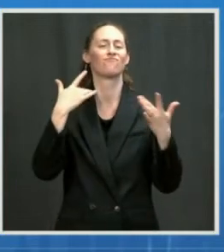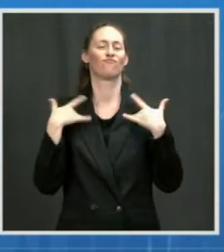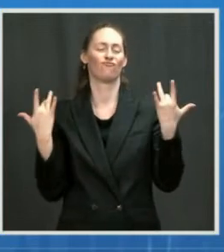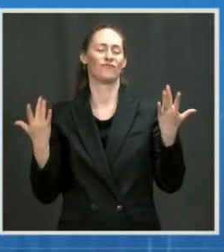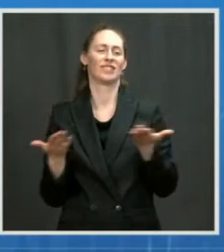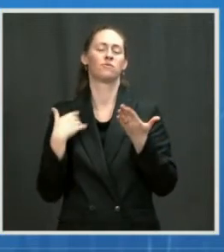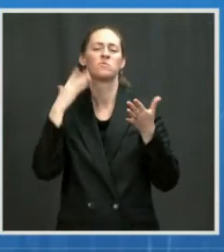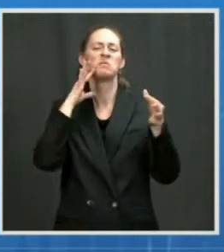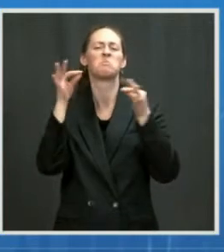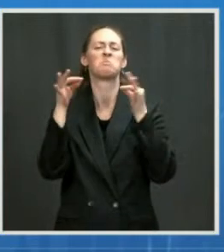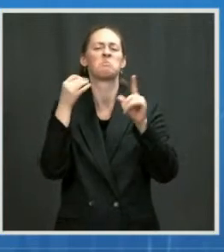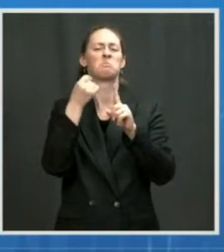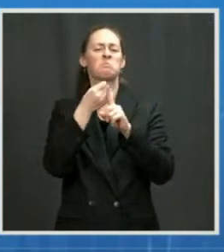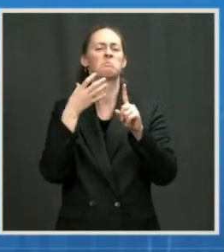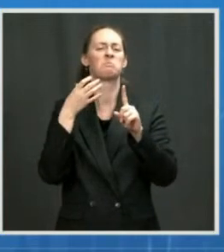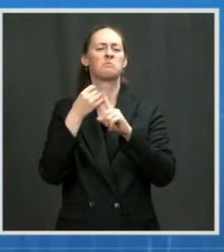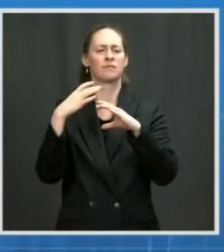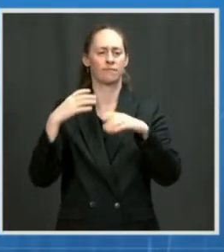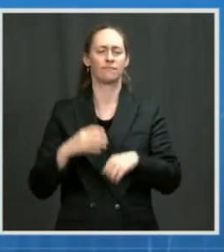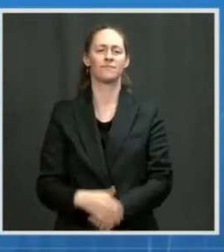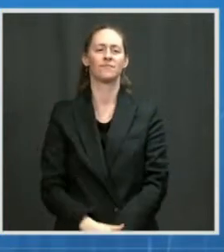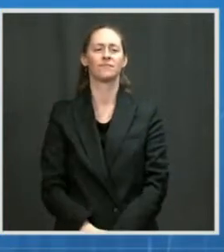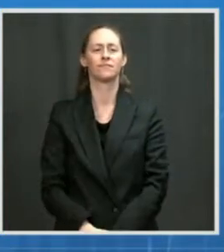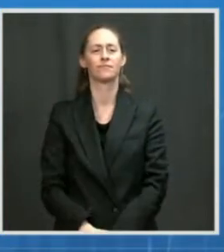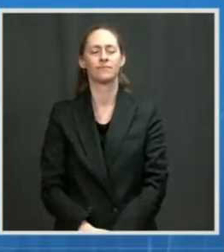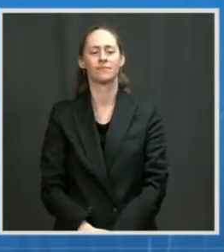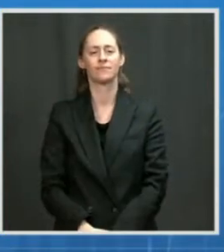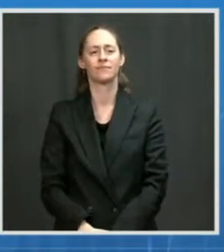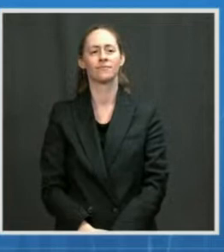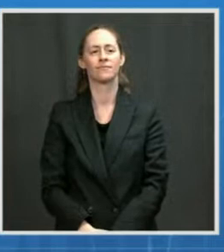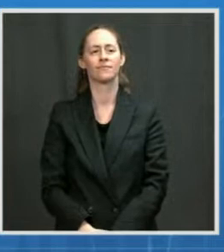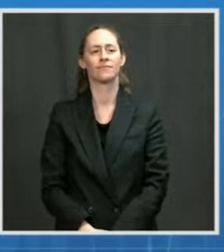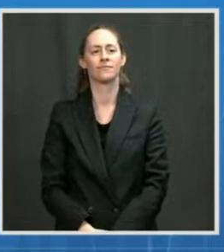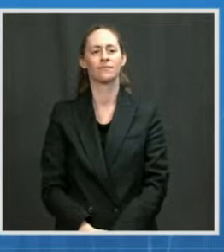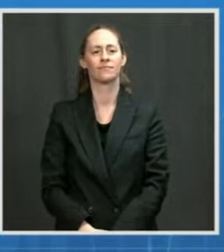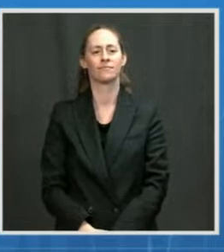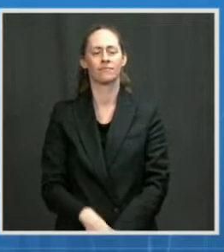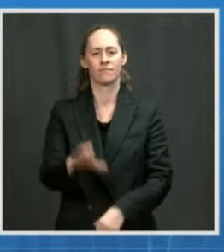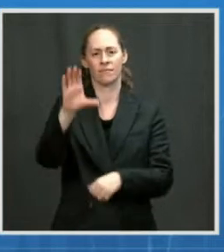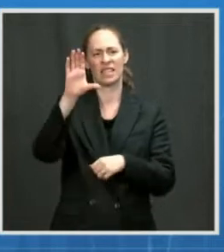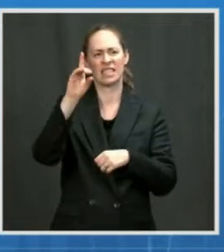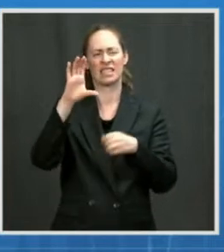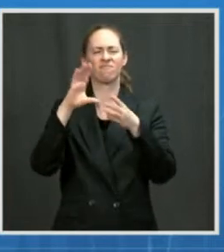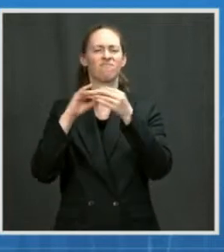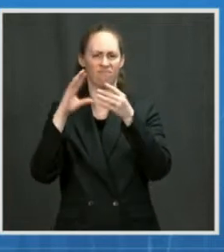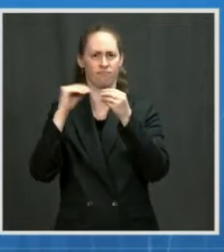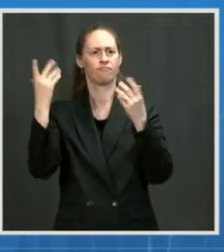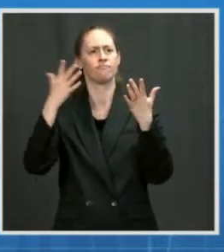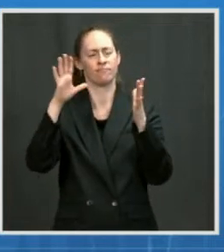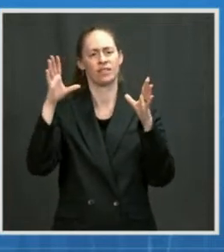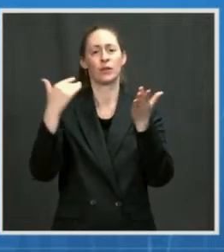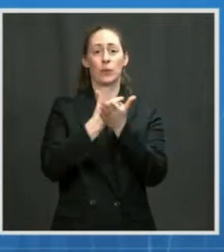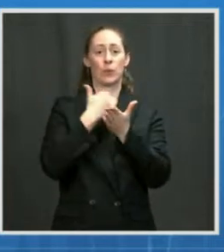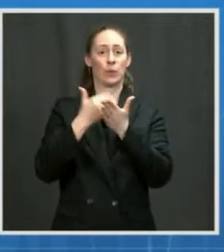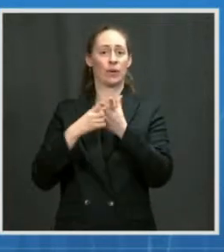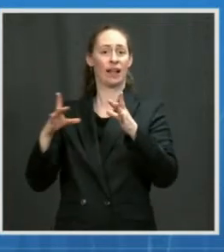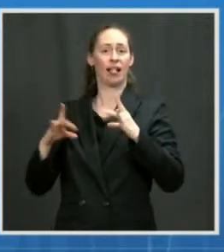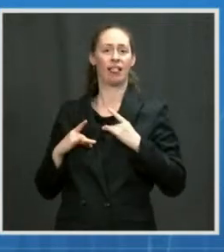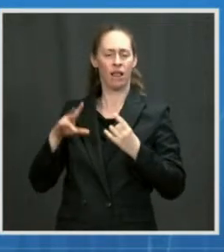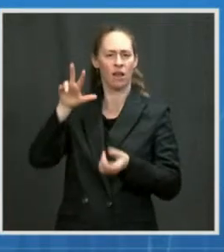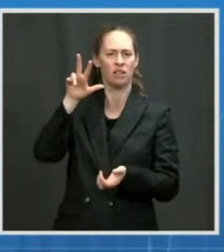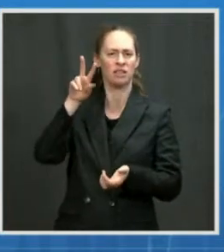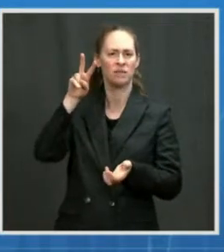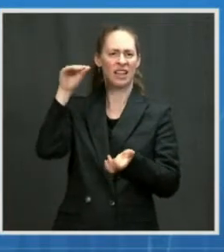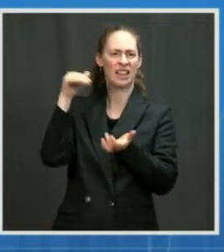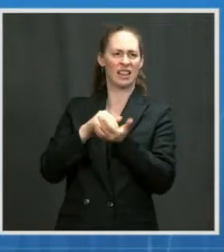reported just over 32,000 new cases of COVID-19. Our 7-day average is about 48,000 cases per